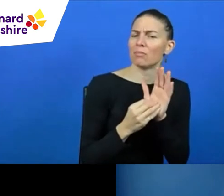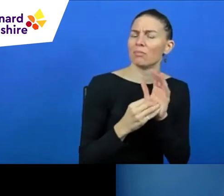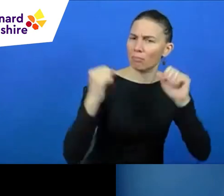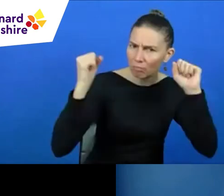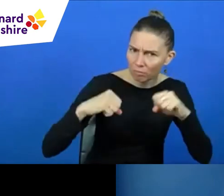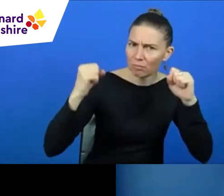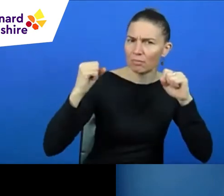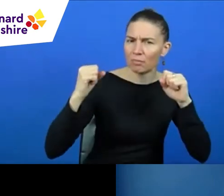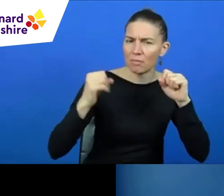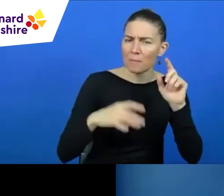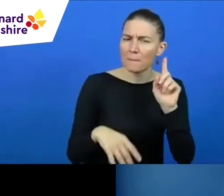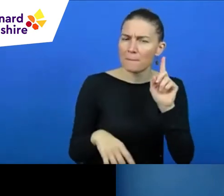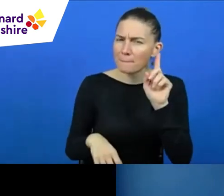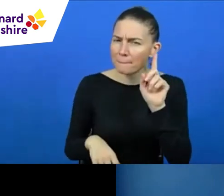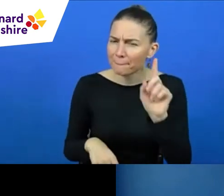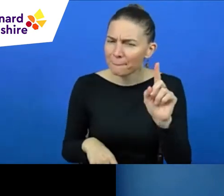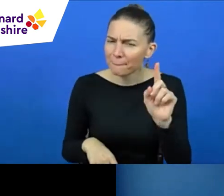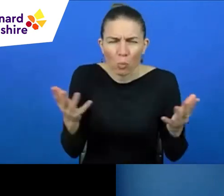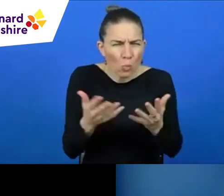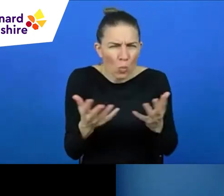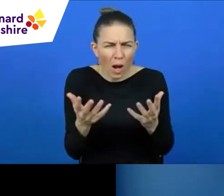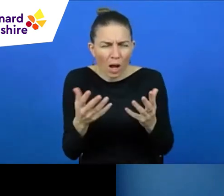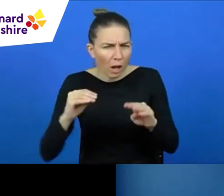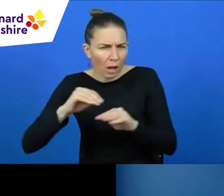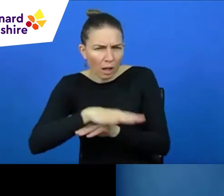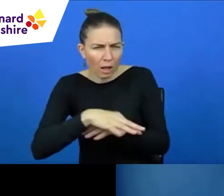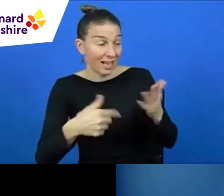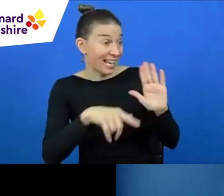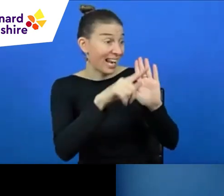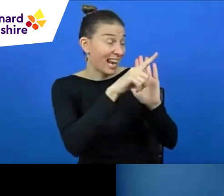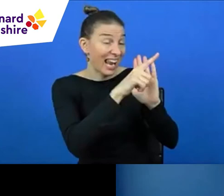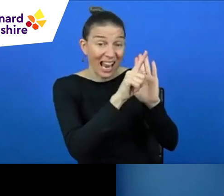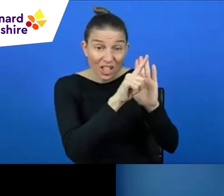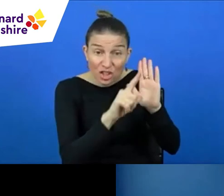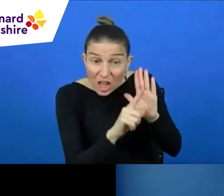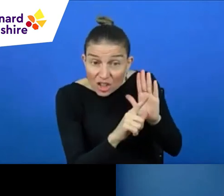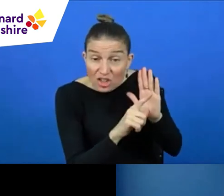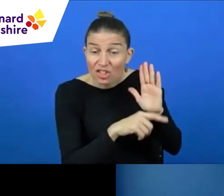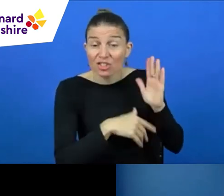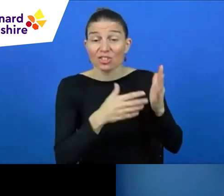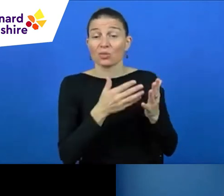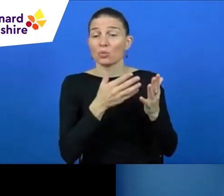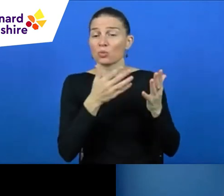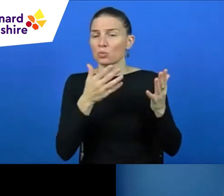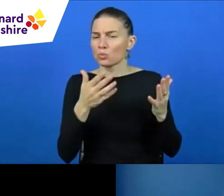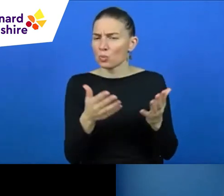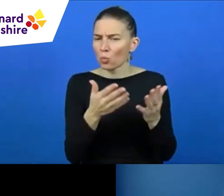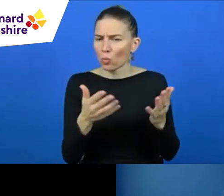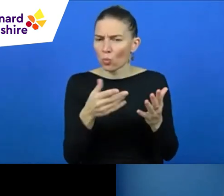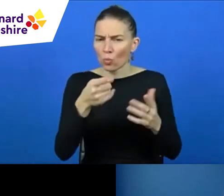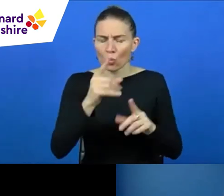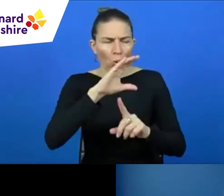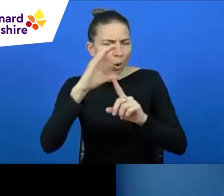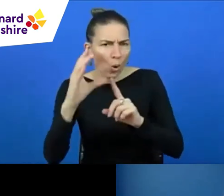legislative or cultural, is there anything at all across the globe that you've seen that really is an